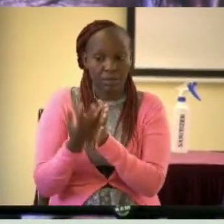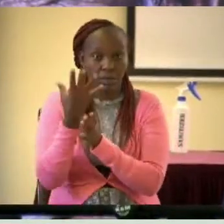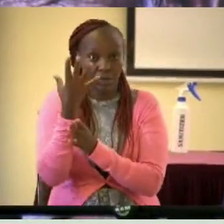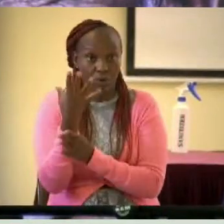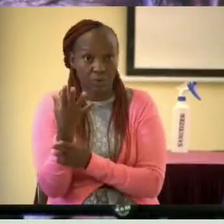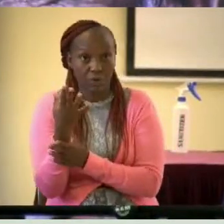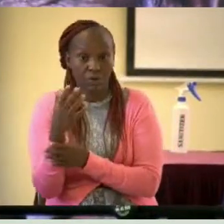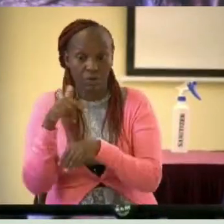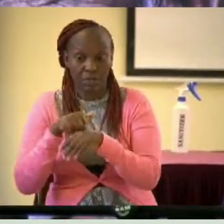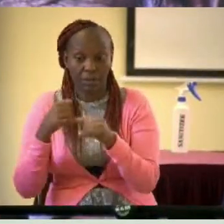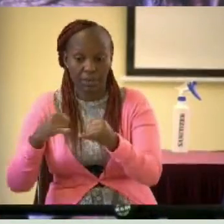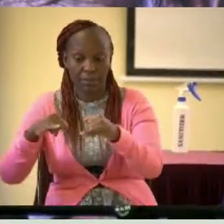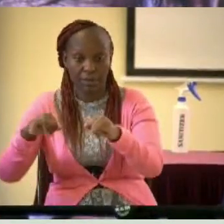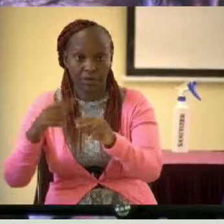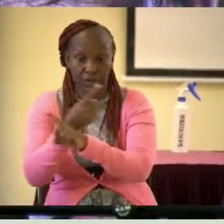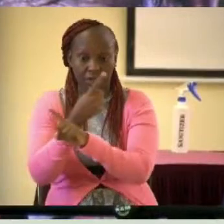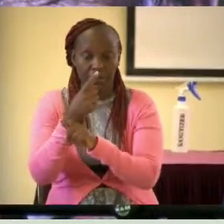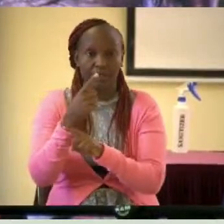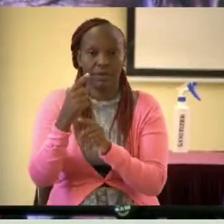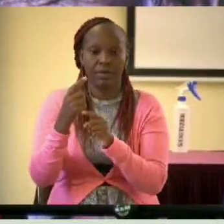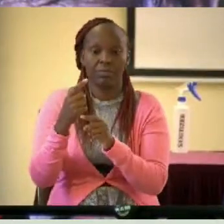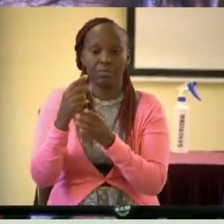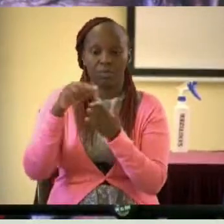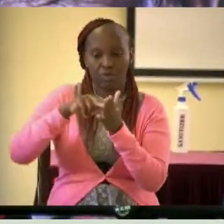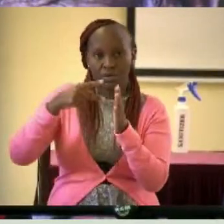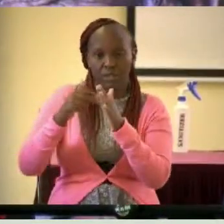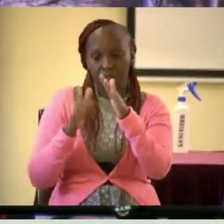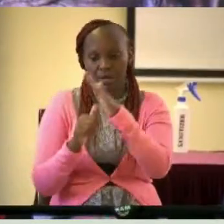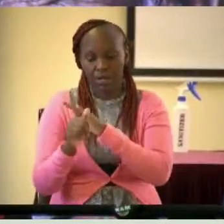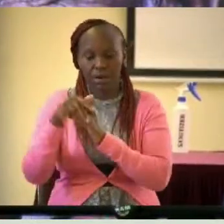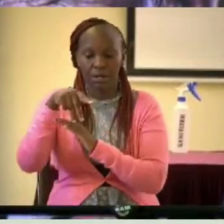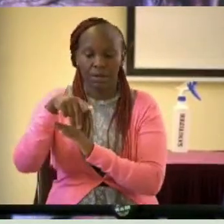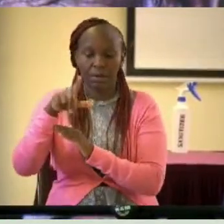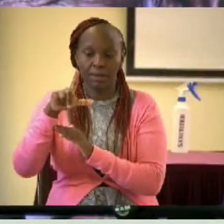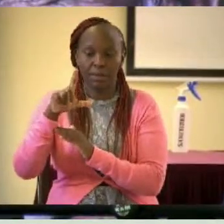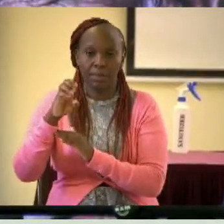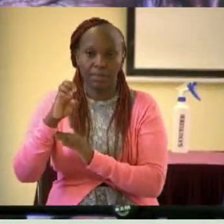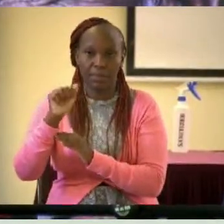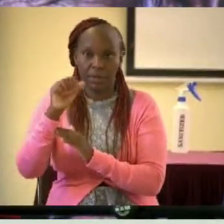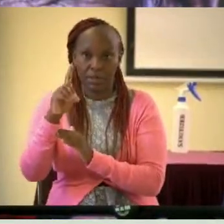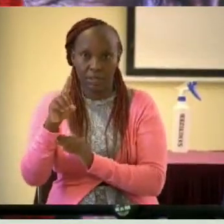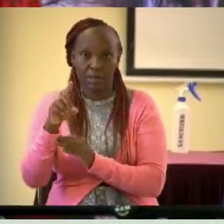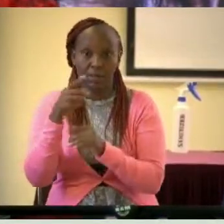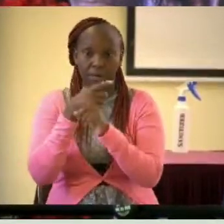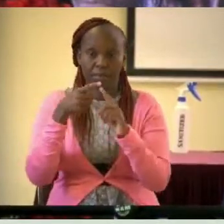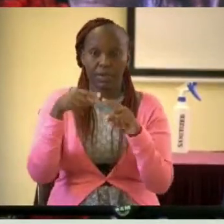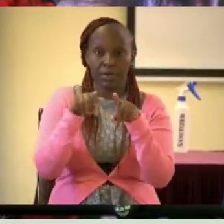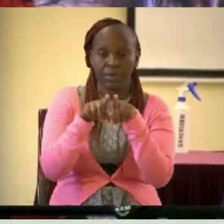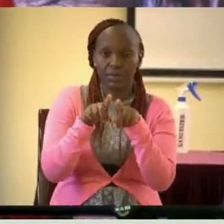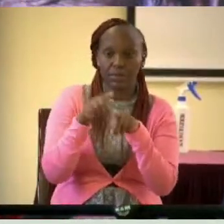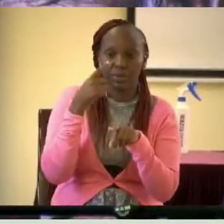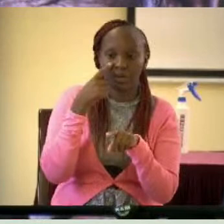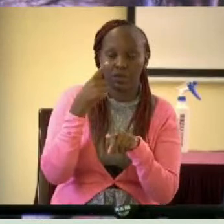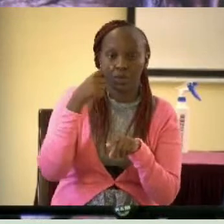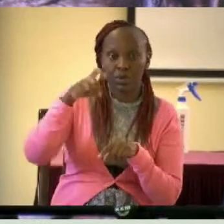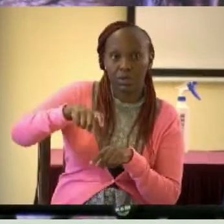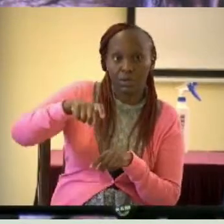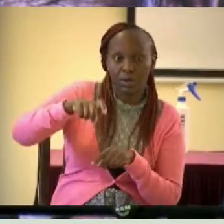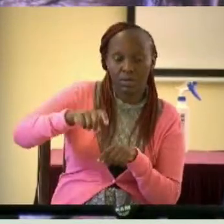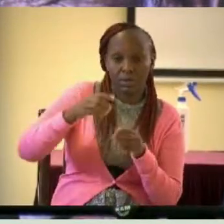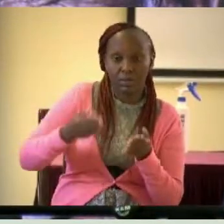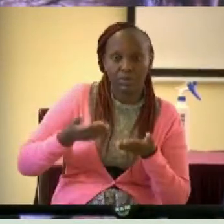the implementation of the various projects under plead. But also, in addition to that, we also saw the need to